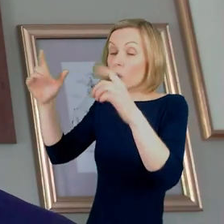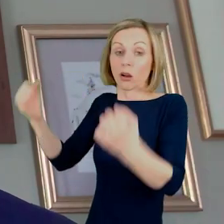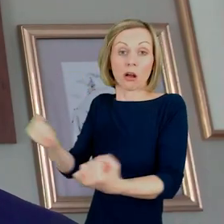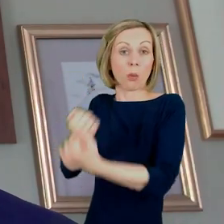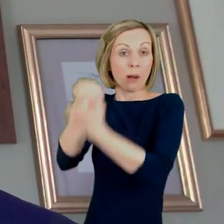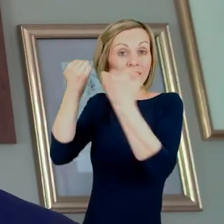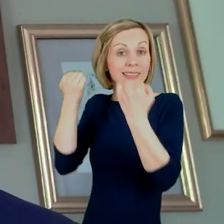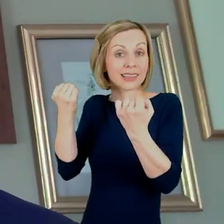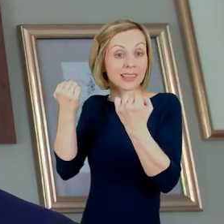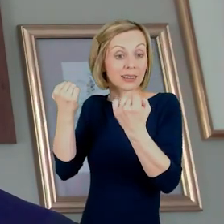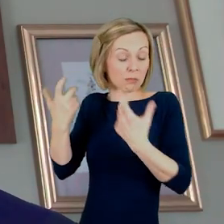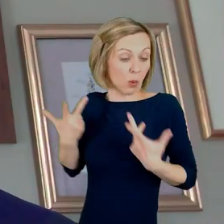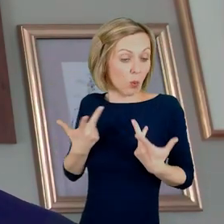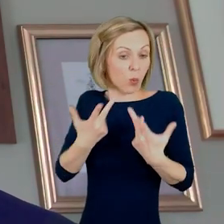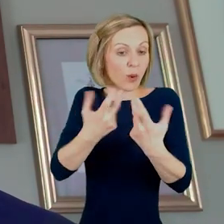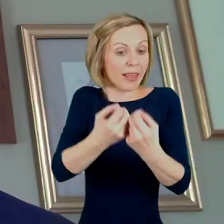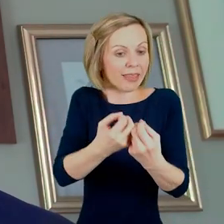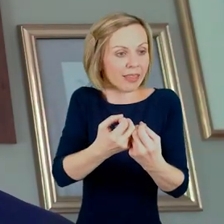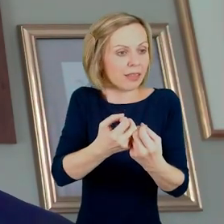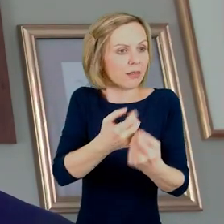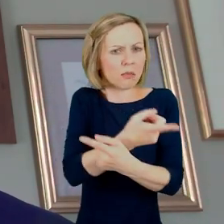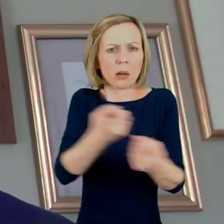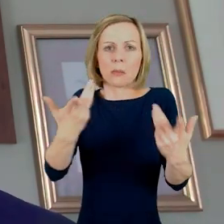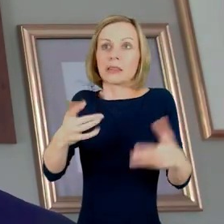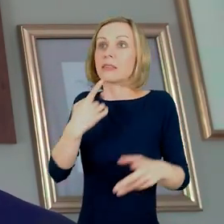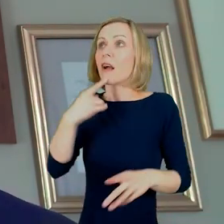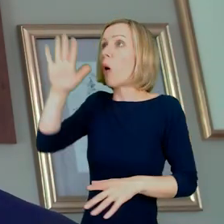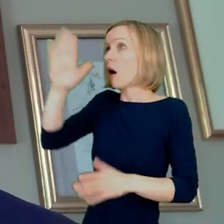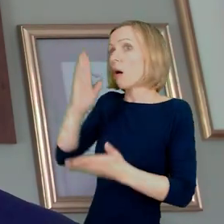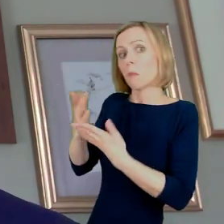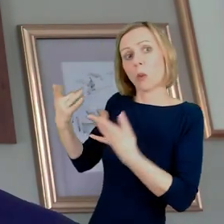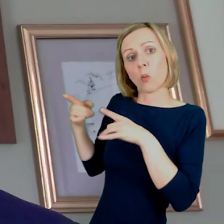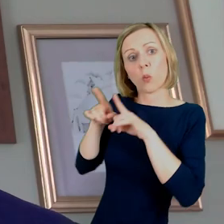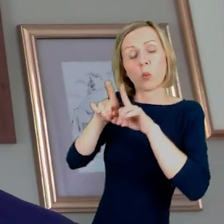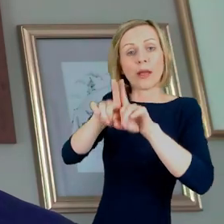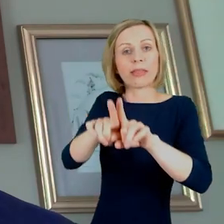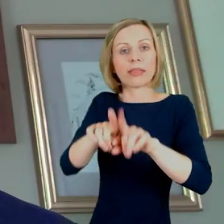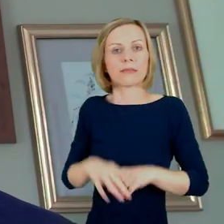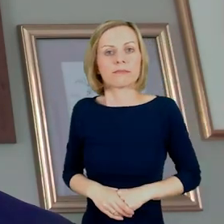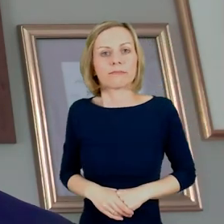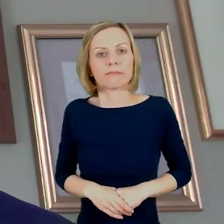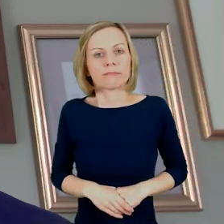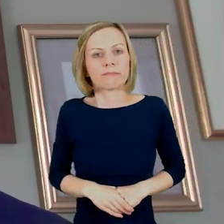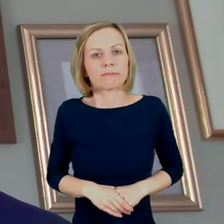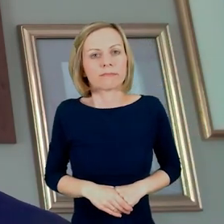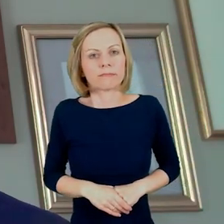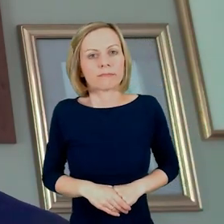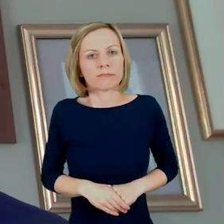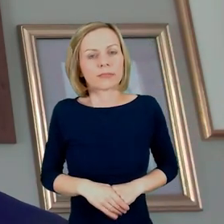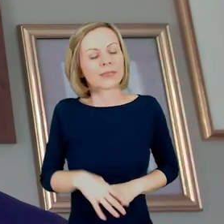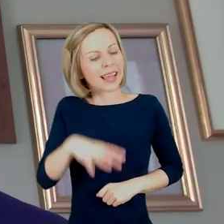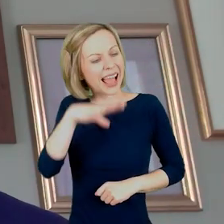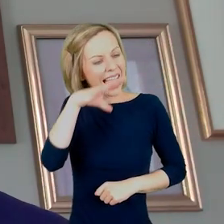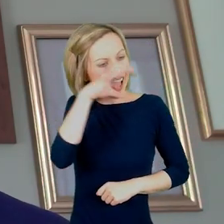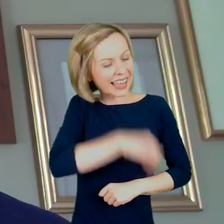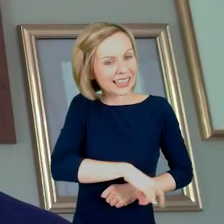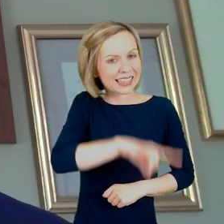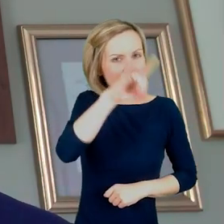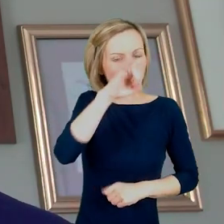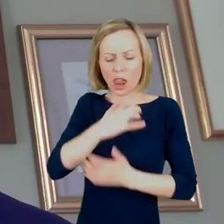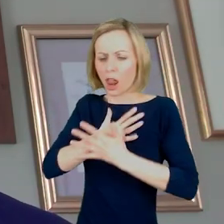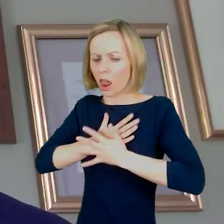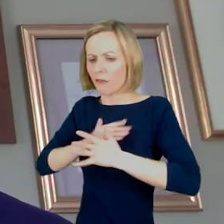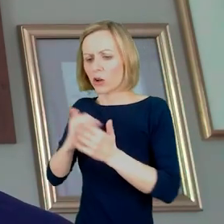you, just as you have said. Hate evil and love good,